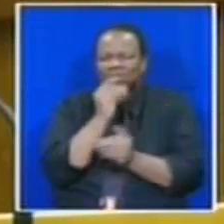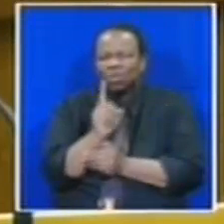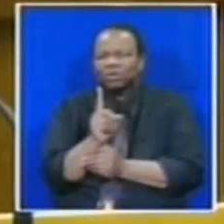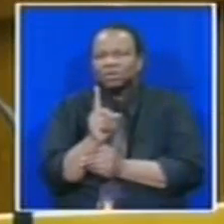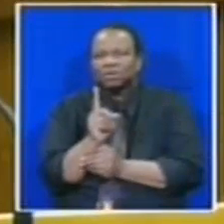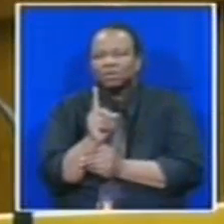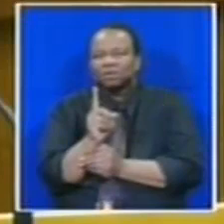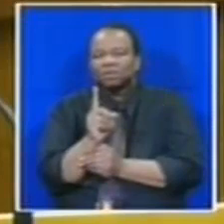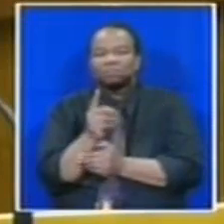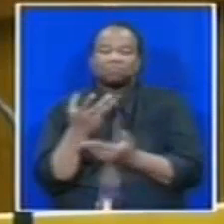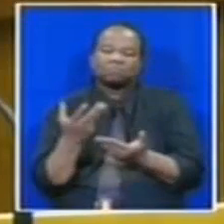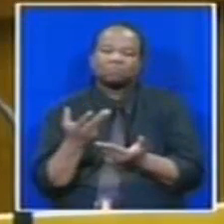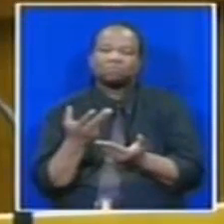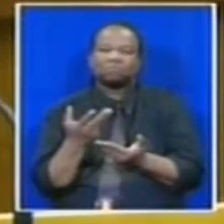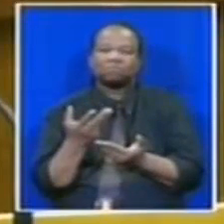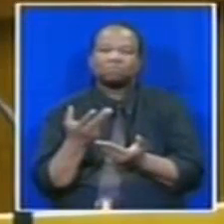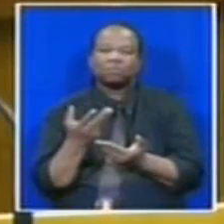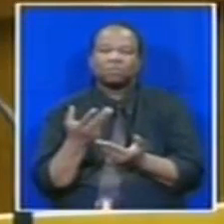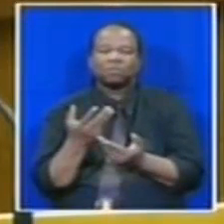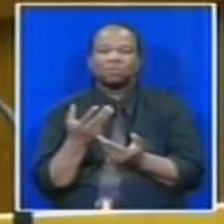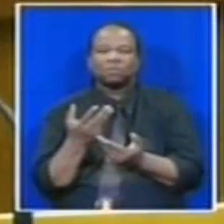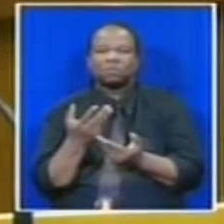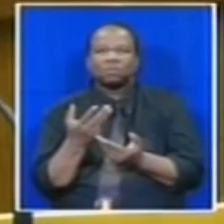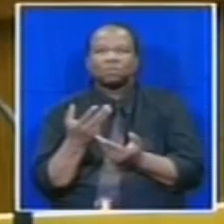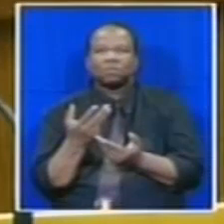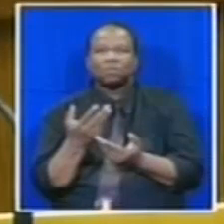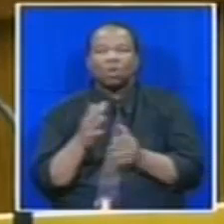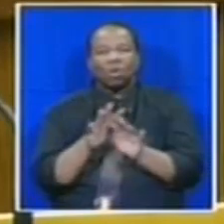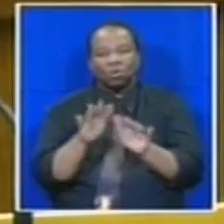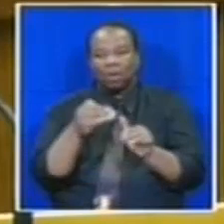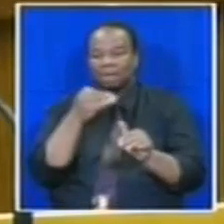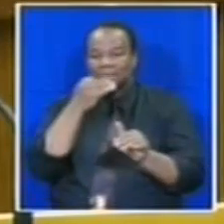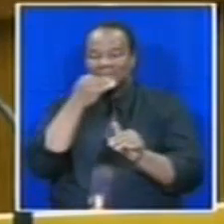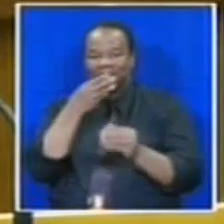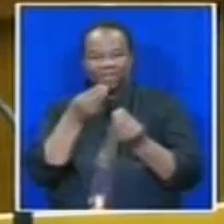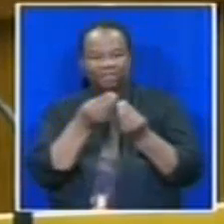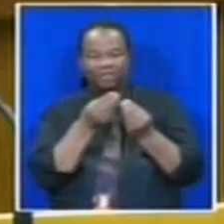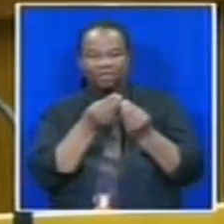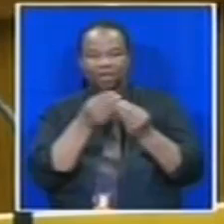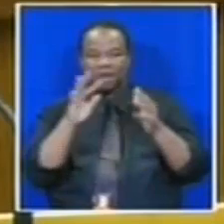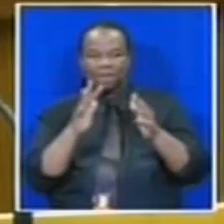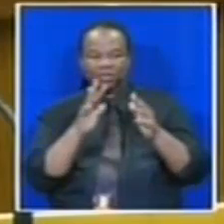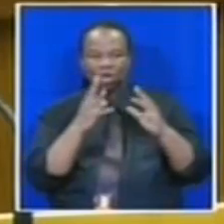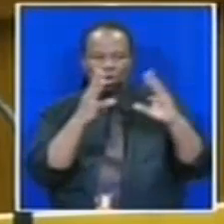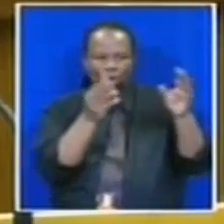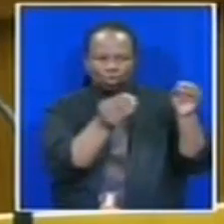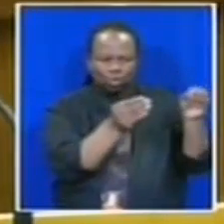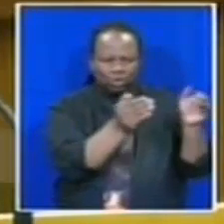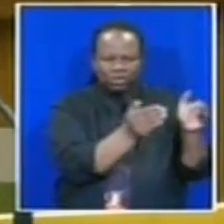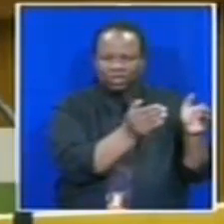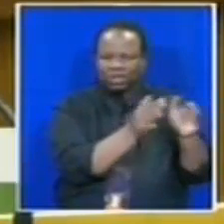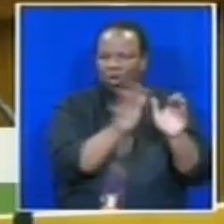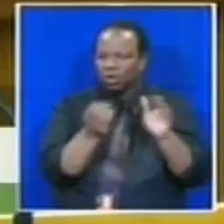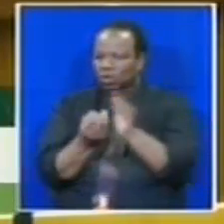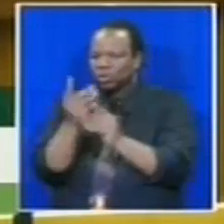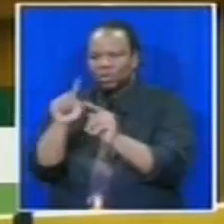We mean that we should not do so much of consolidation that we kill off growth completely. We should